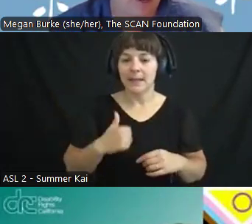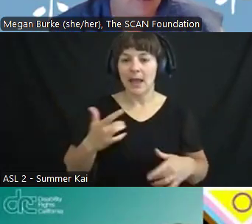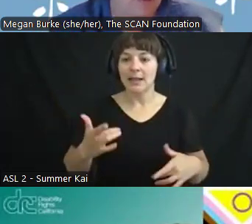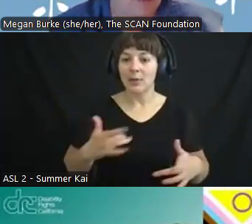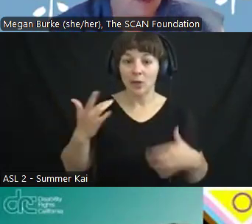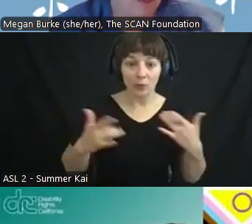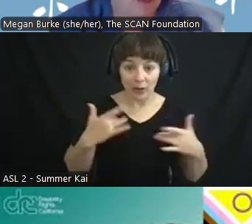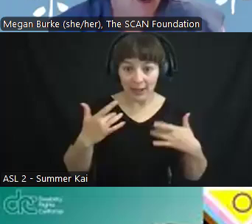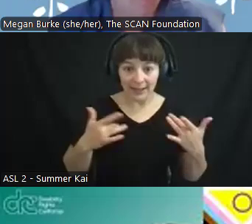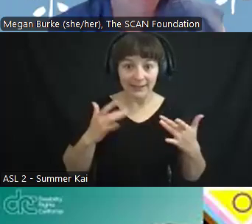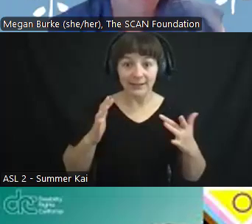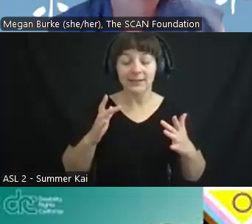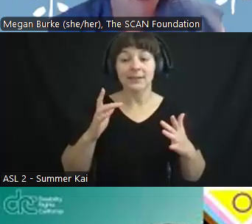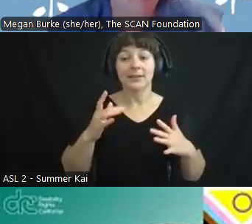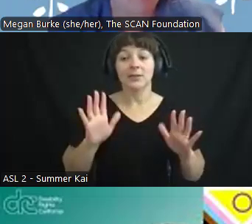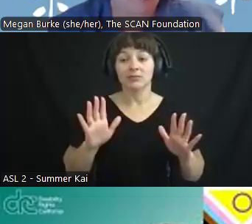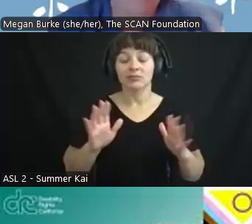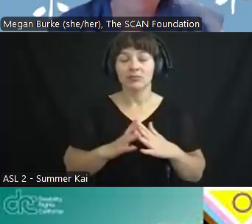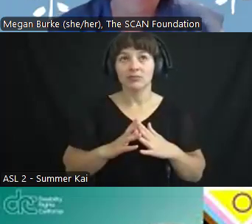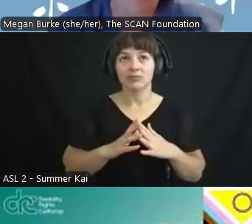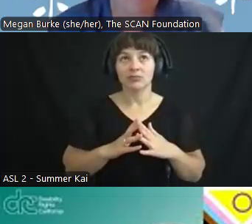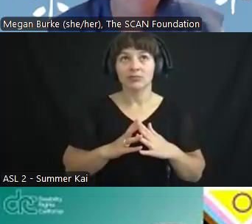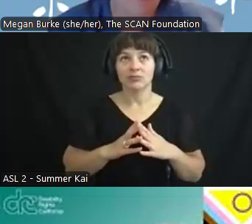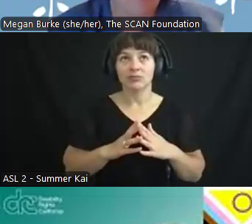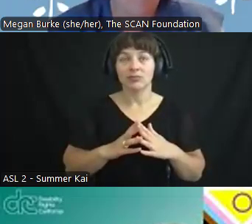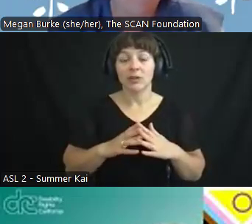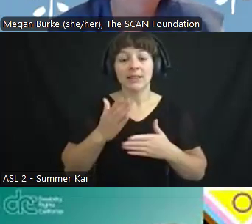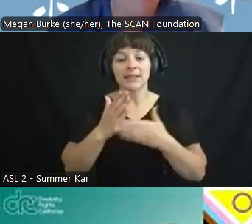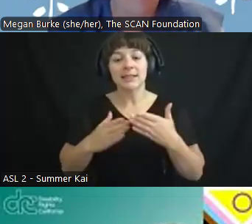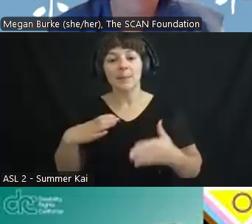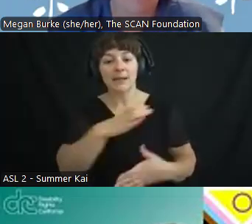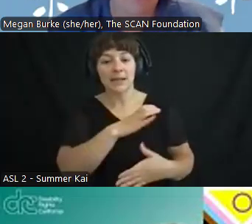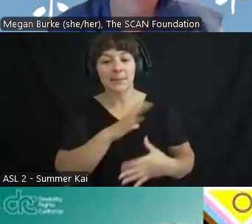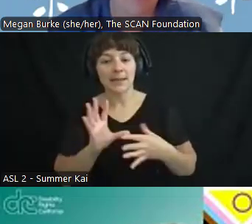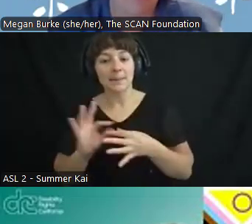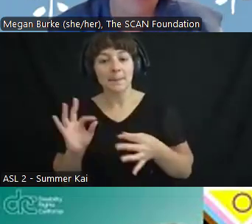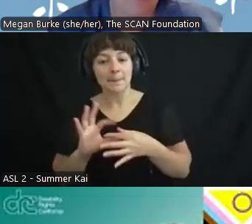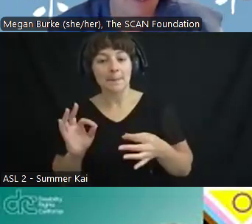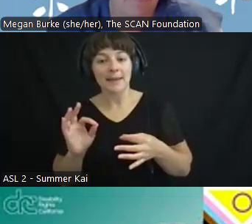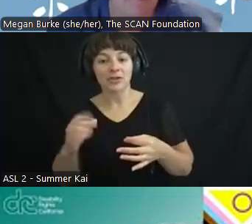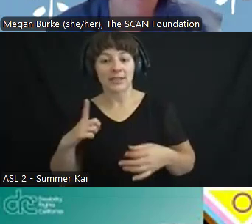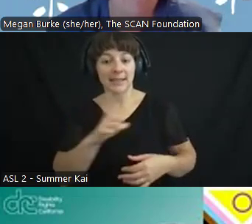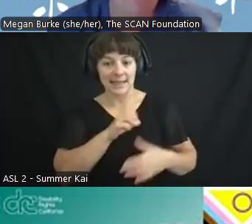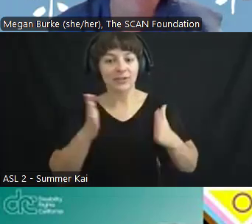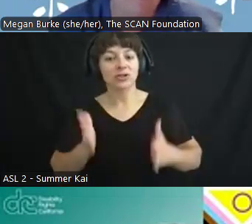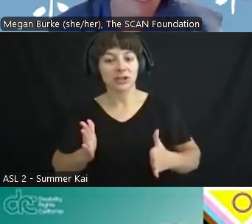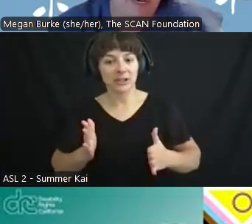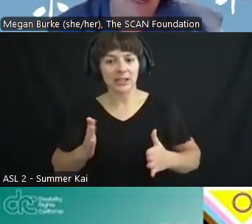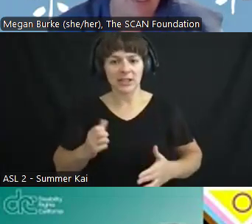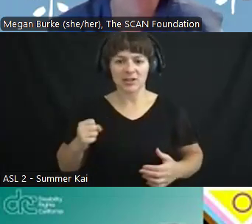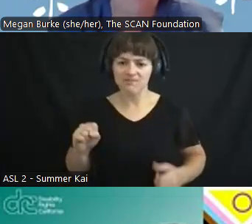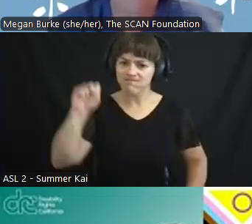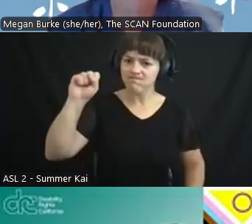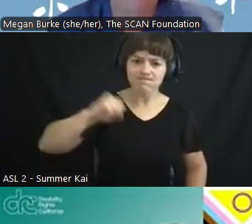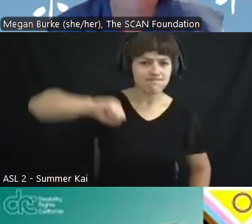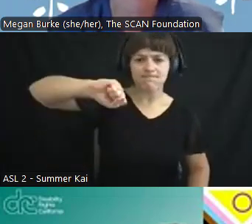think, as again, some of the other committee members have said, kind of where the legislature has stepped up and where advocates have stepped